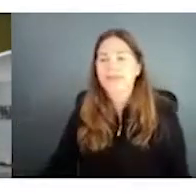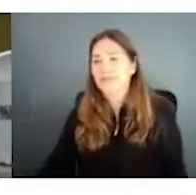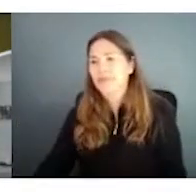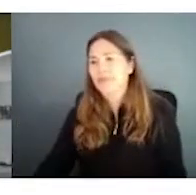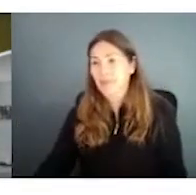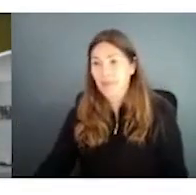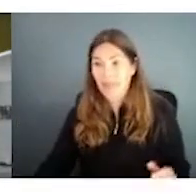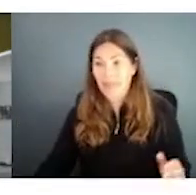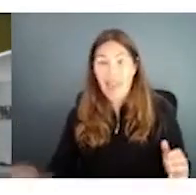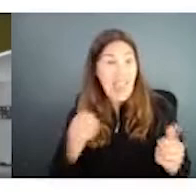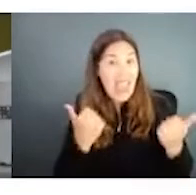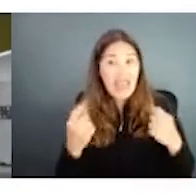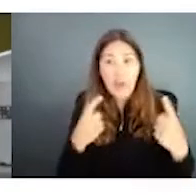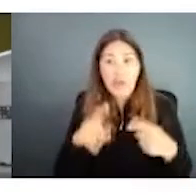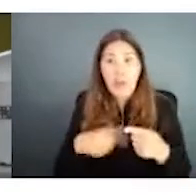Anyone got questions on PD?